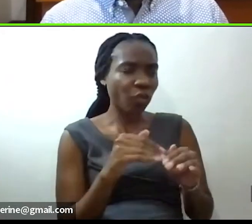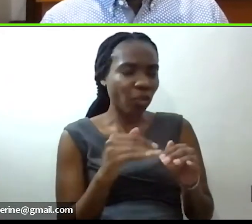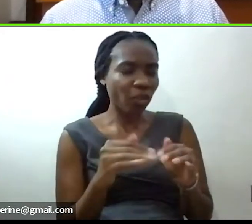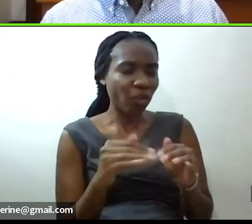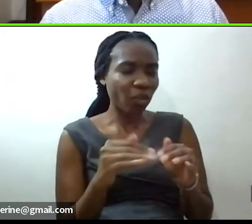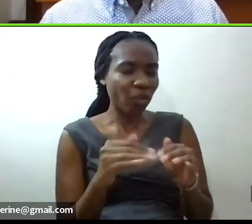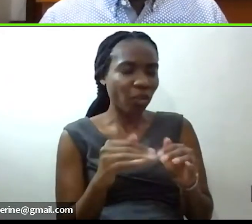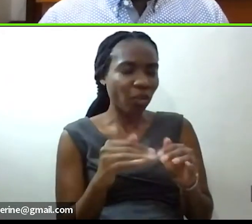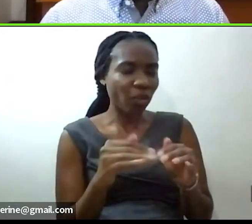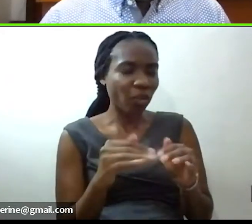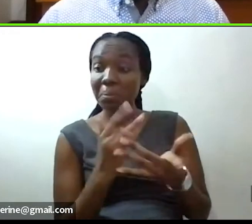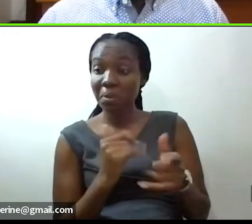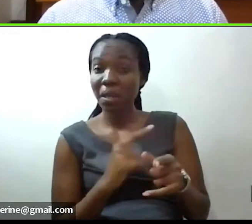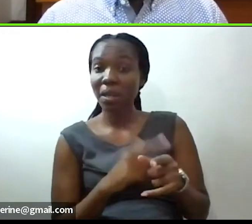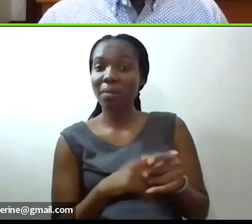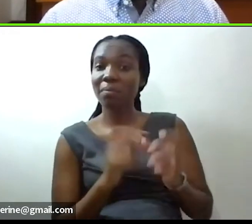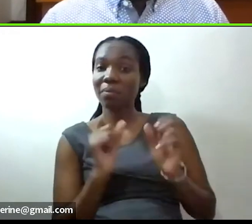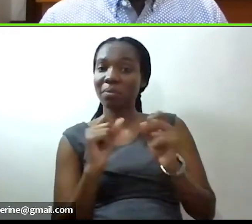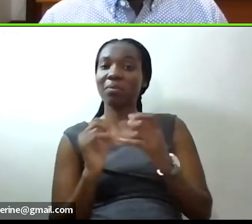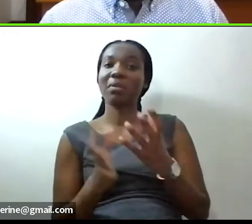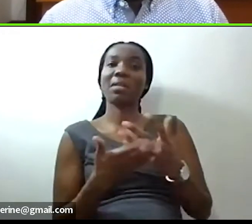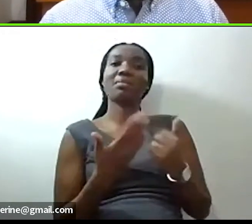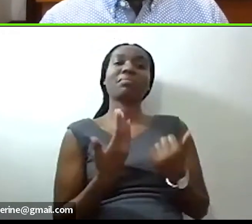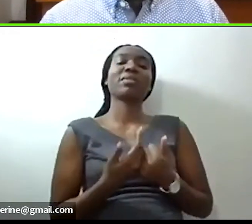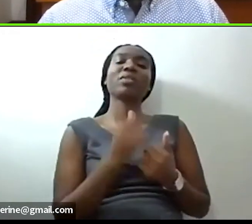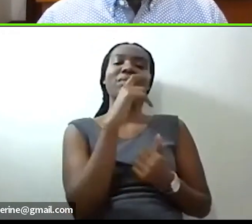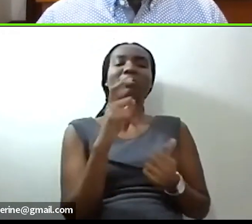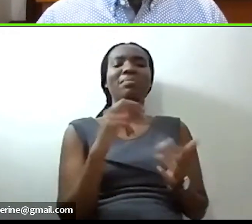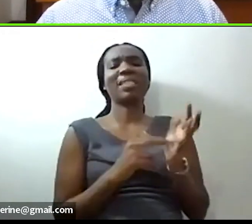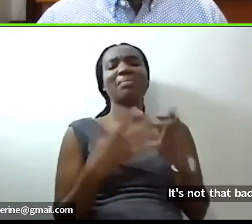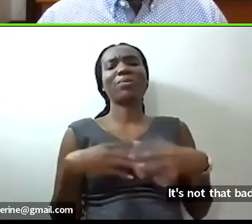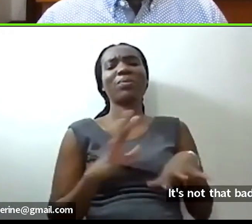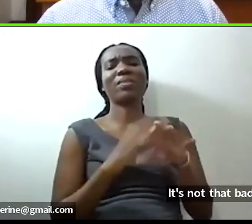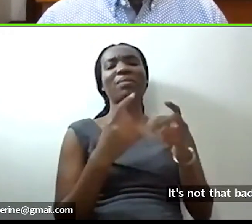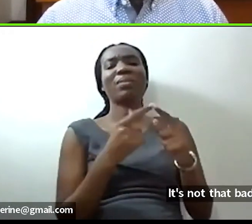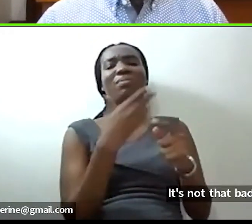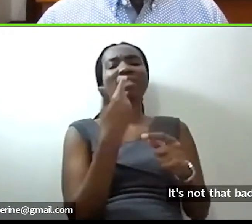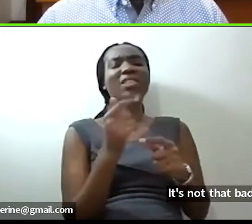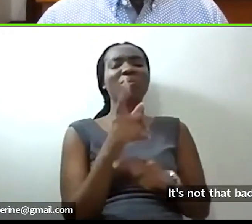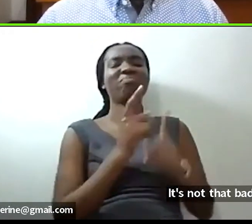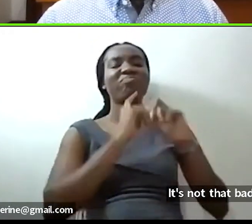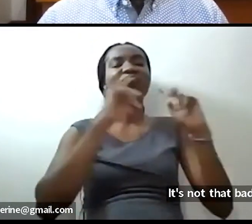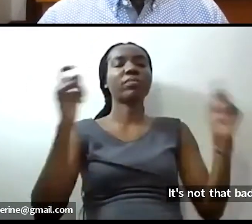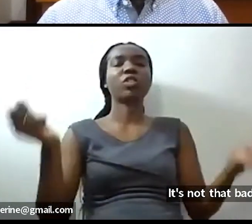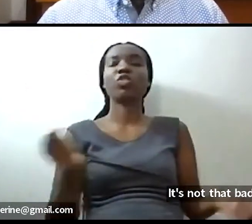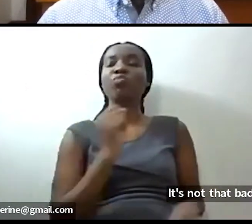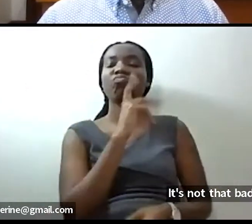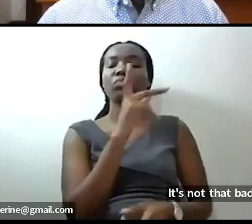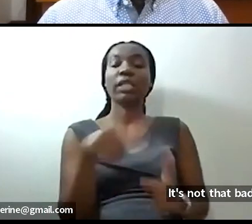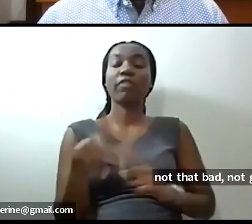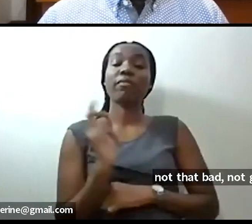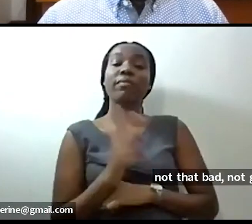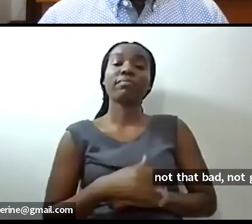help, it's not that they're not good, but I'm saying if you can help and speak out, it helps. Yes, it does.